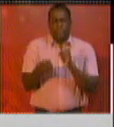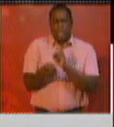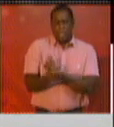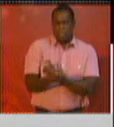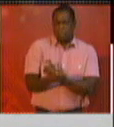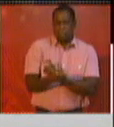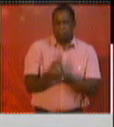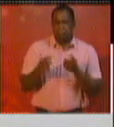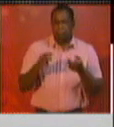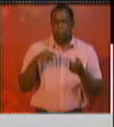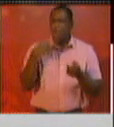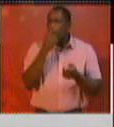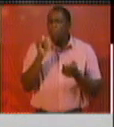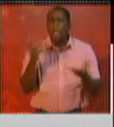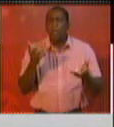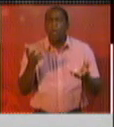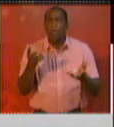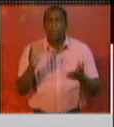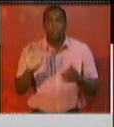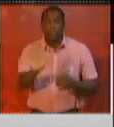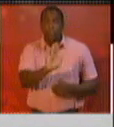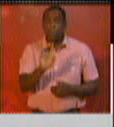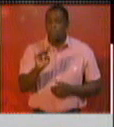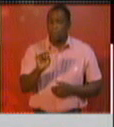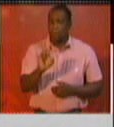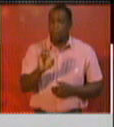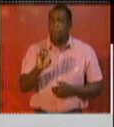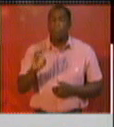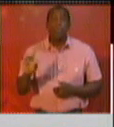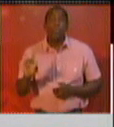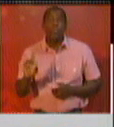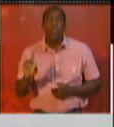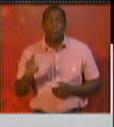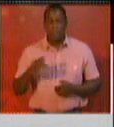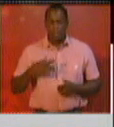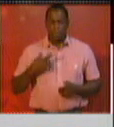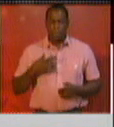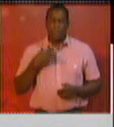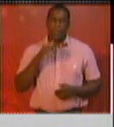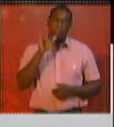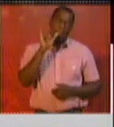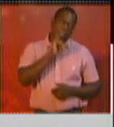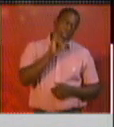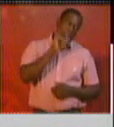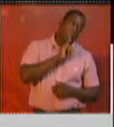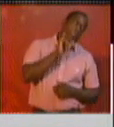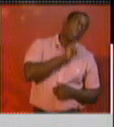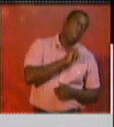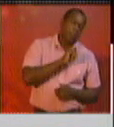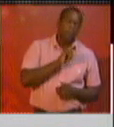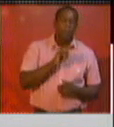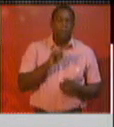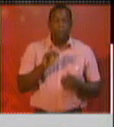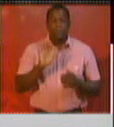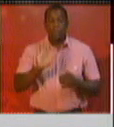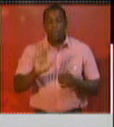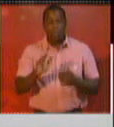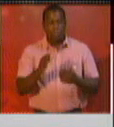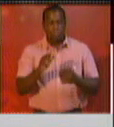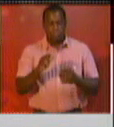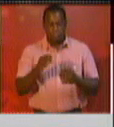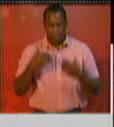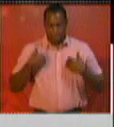mood states and feelings of intoxication, as well as impairments in psychomotor performance and